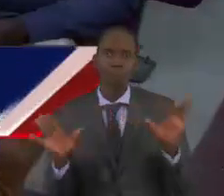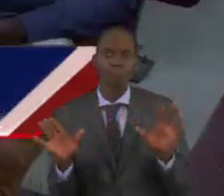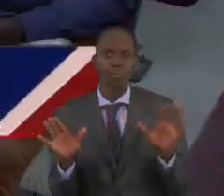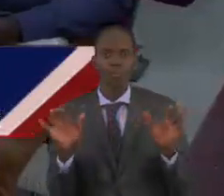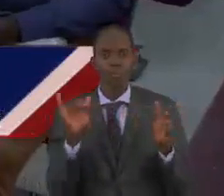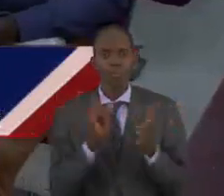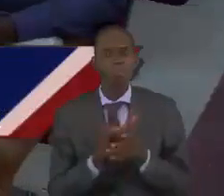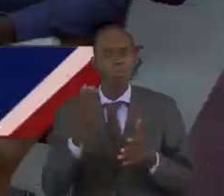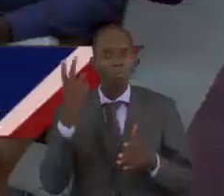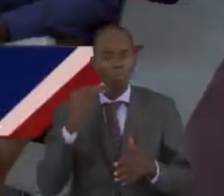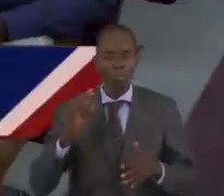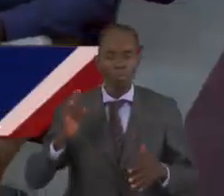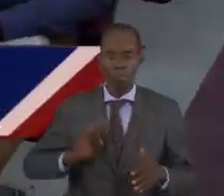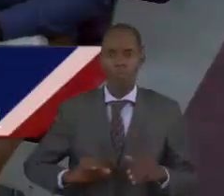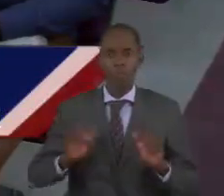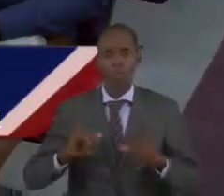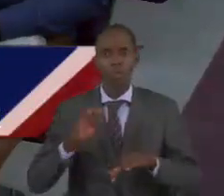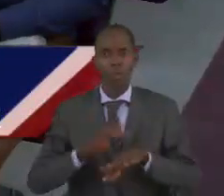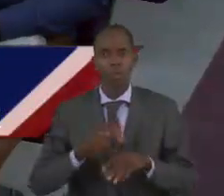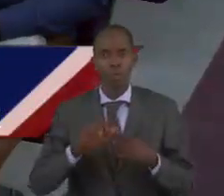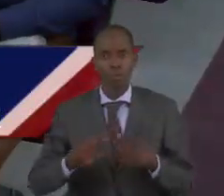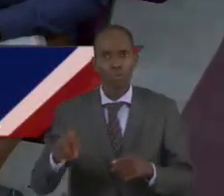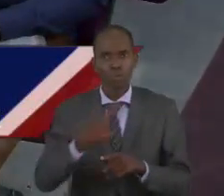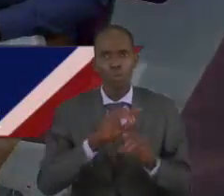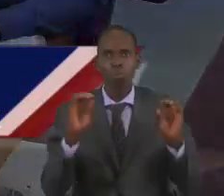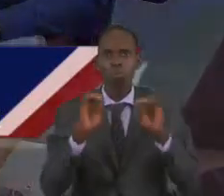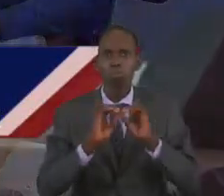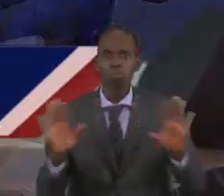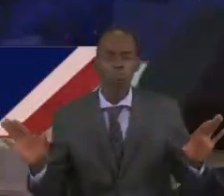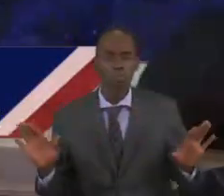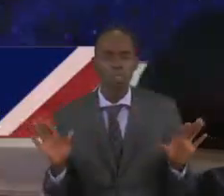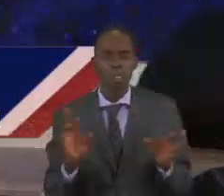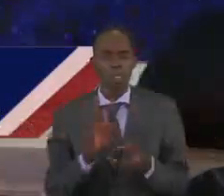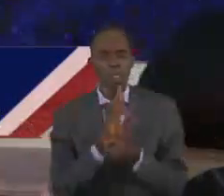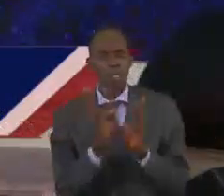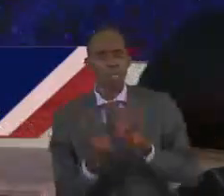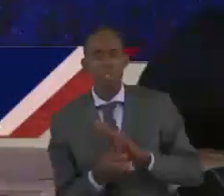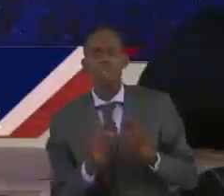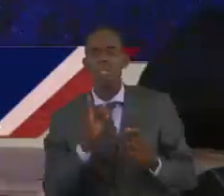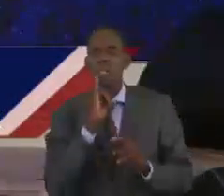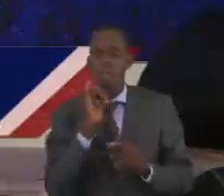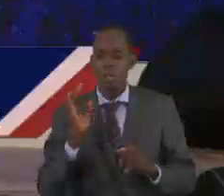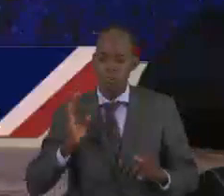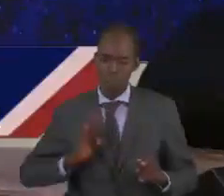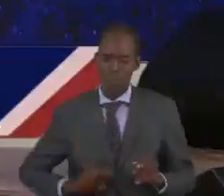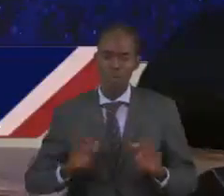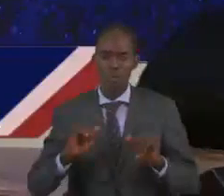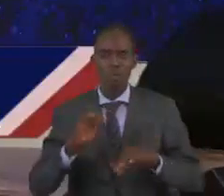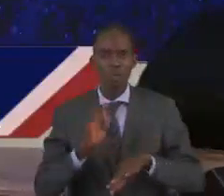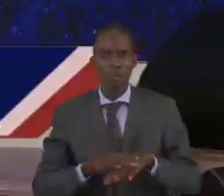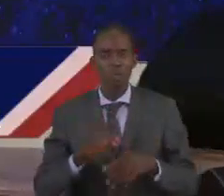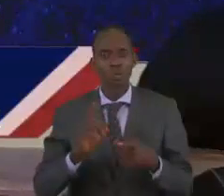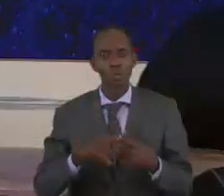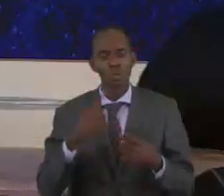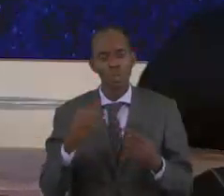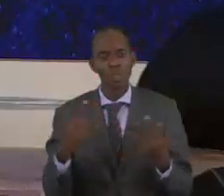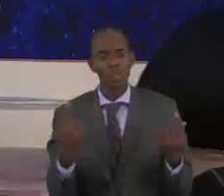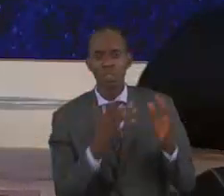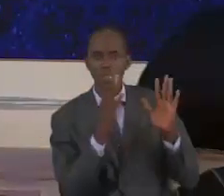that was profitable unto you. Nothing. Repentance is profitable unto the